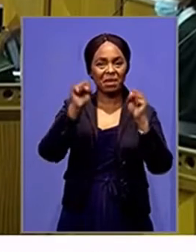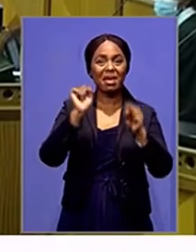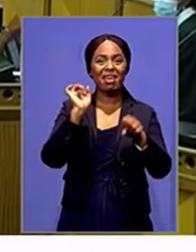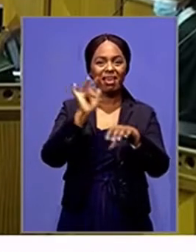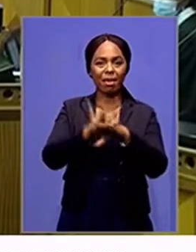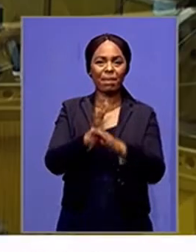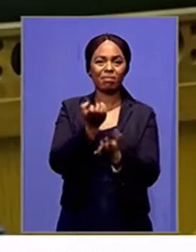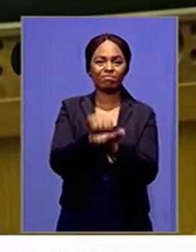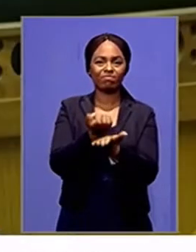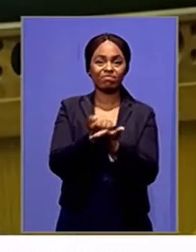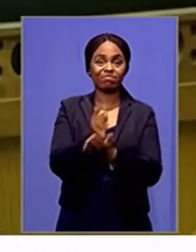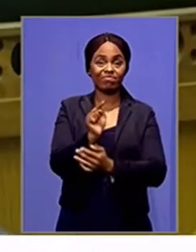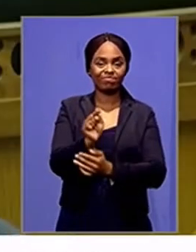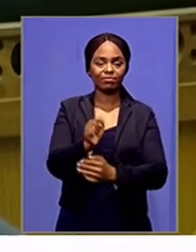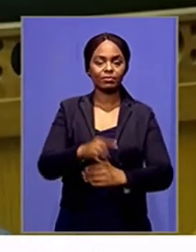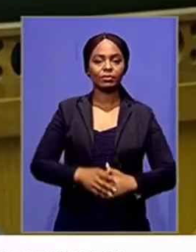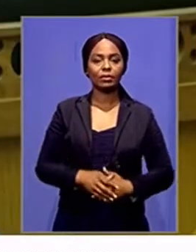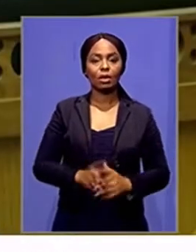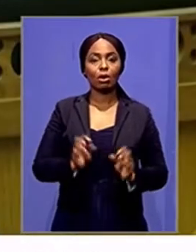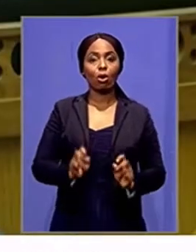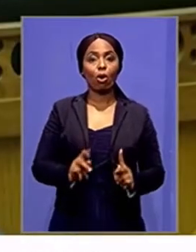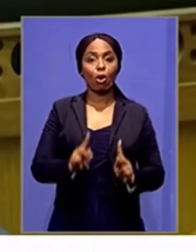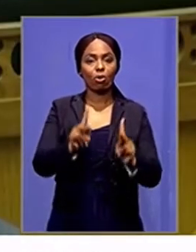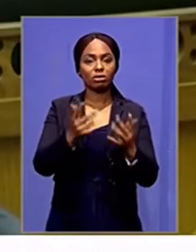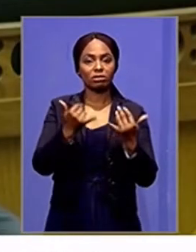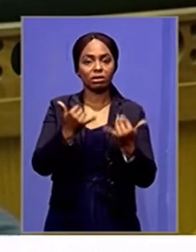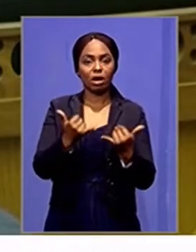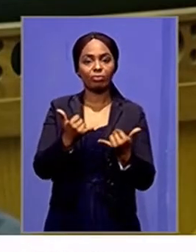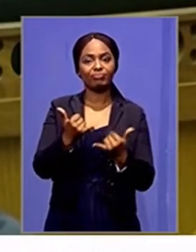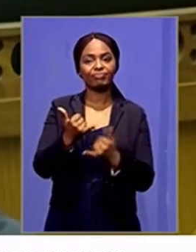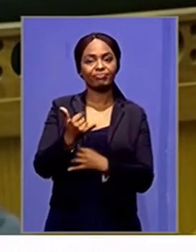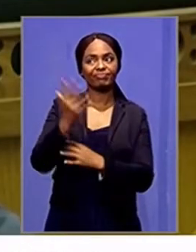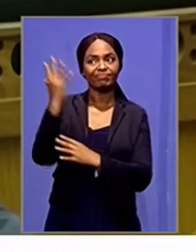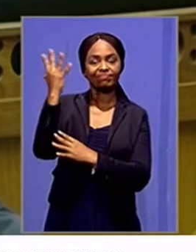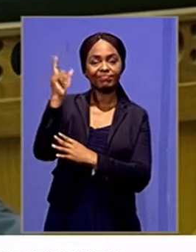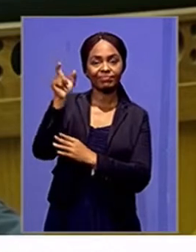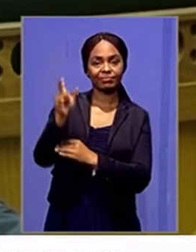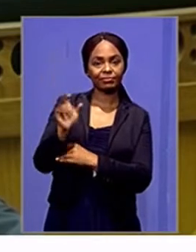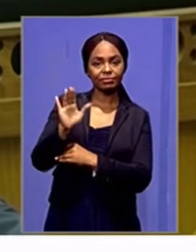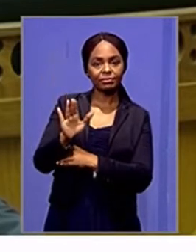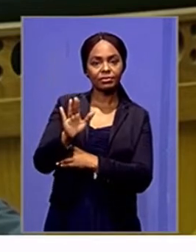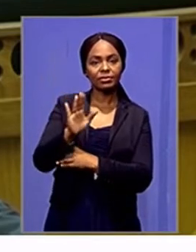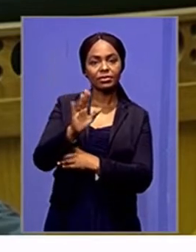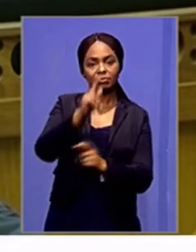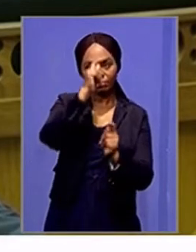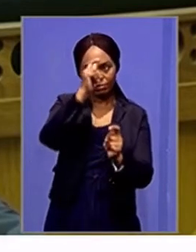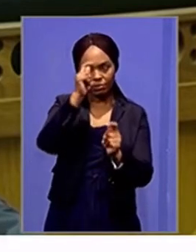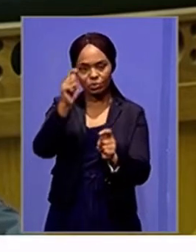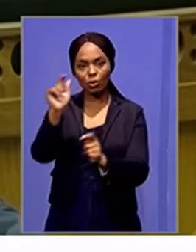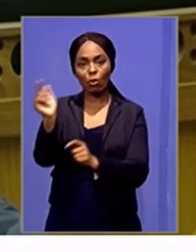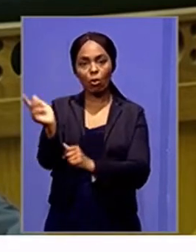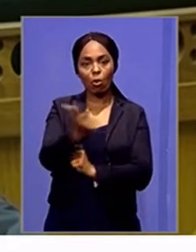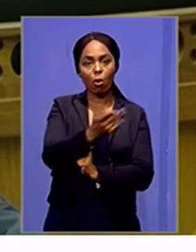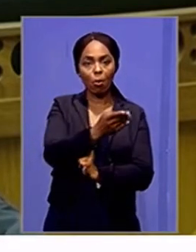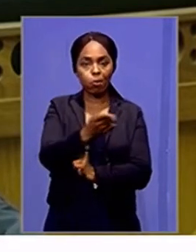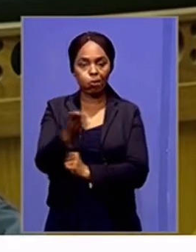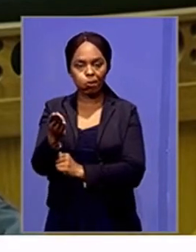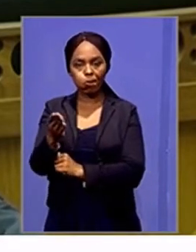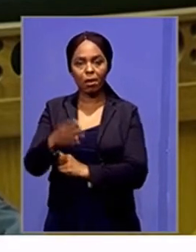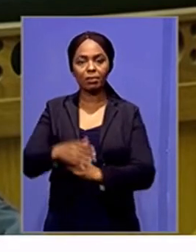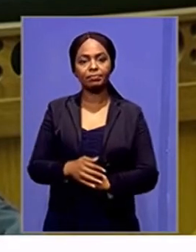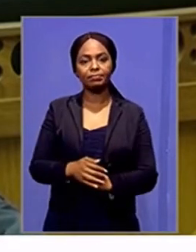motlakase. I wish to take this opportunity, Madam Speaker and honourable members, to pay tribute to the resilience of the people